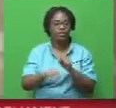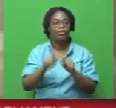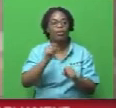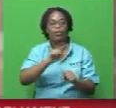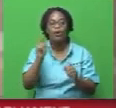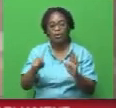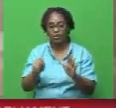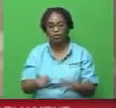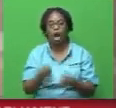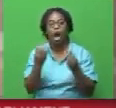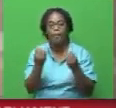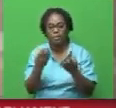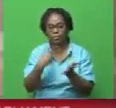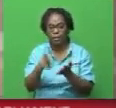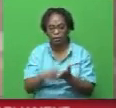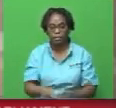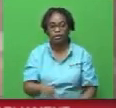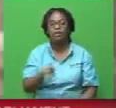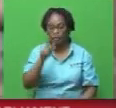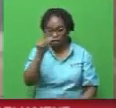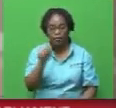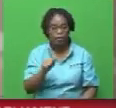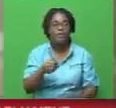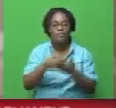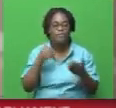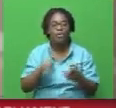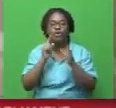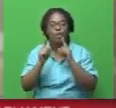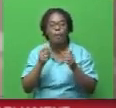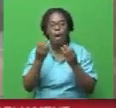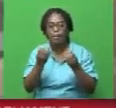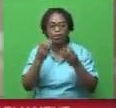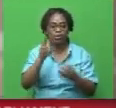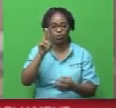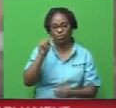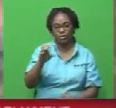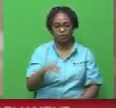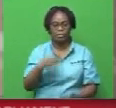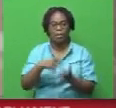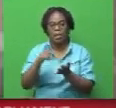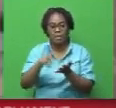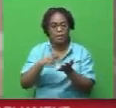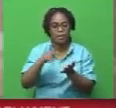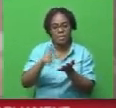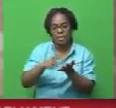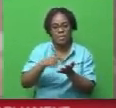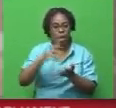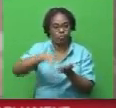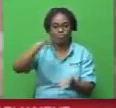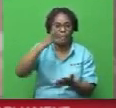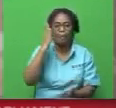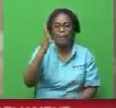UNC spent $1 billion in legal fees, have spent over $1 billion now across the board in ministries and statutory